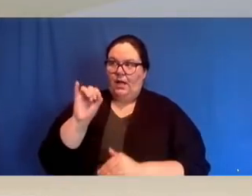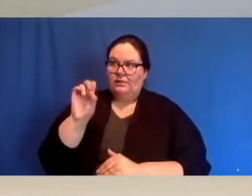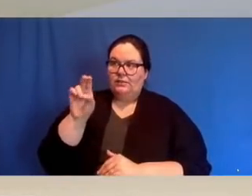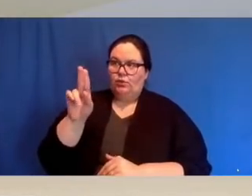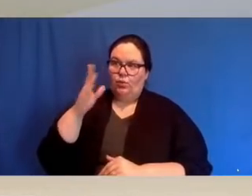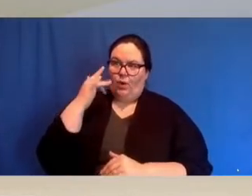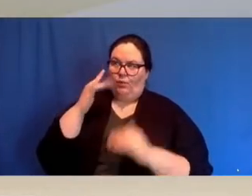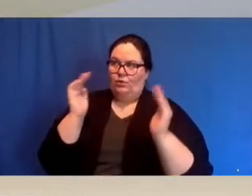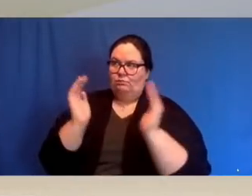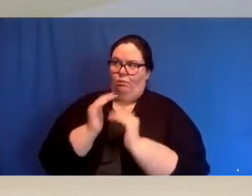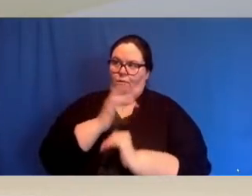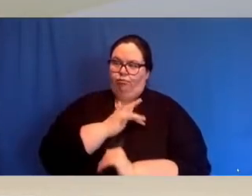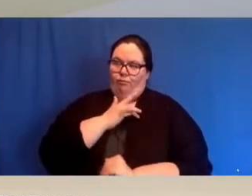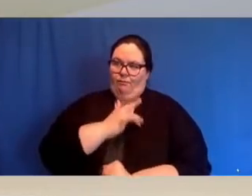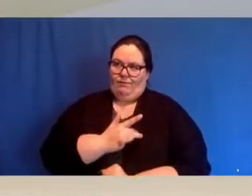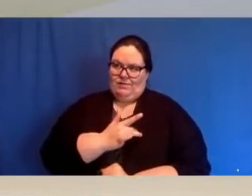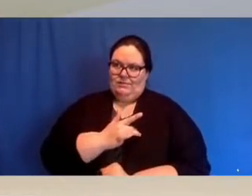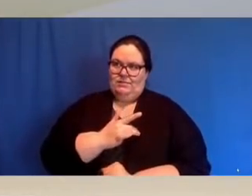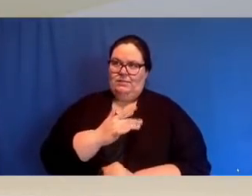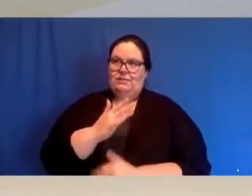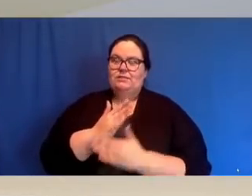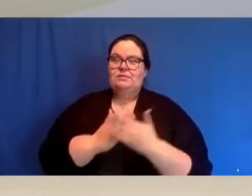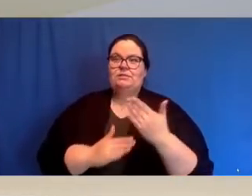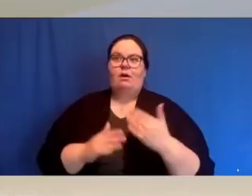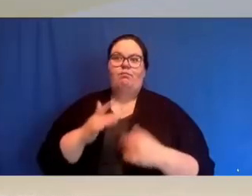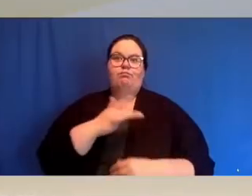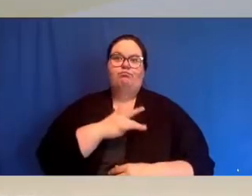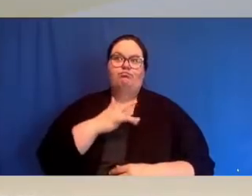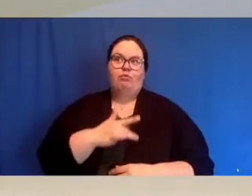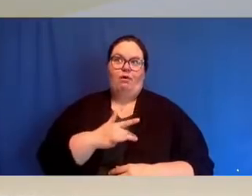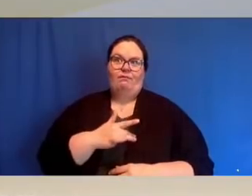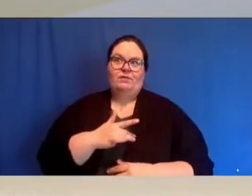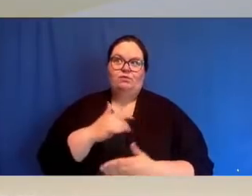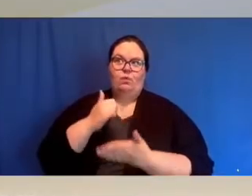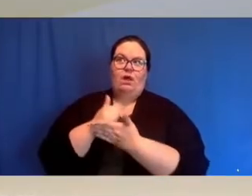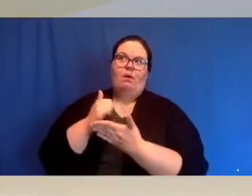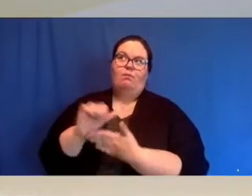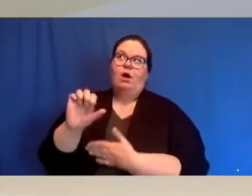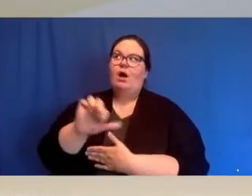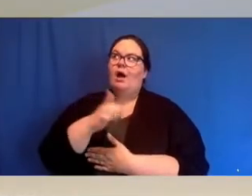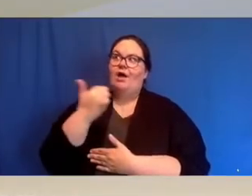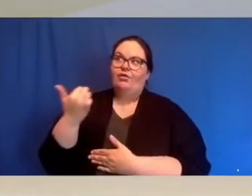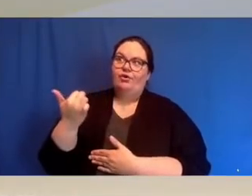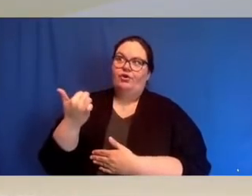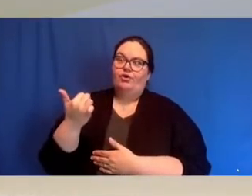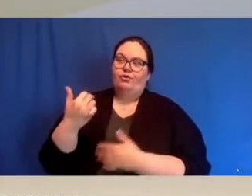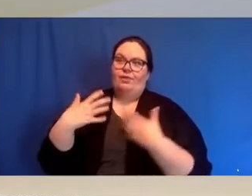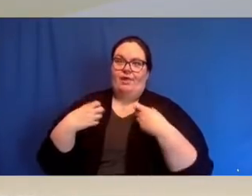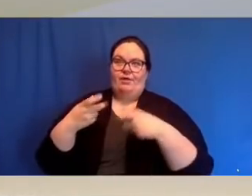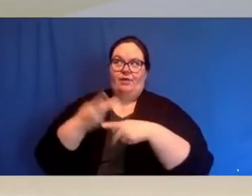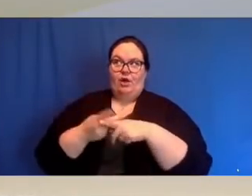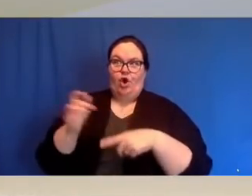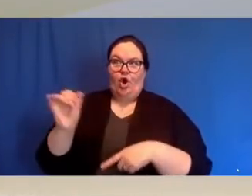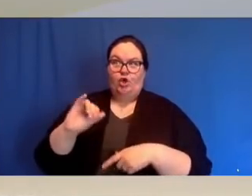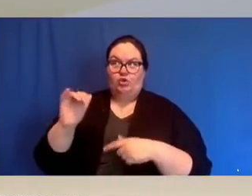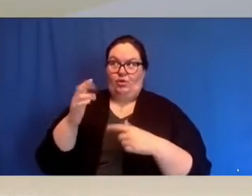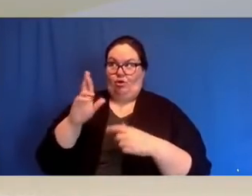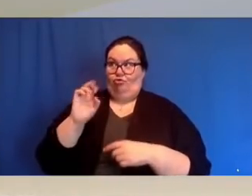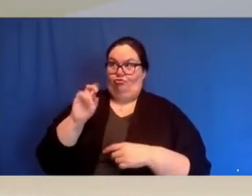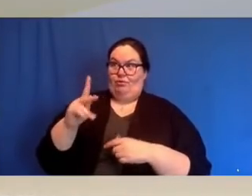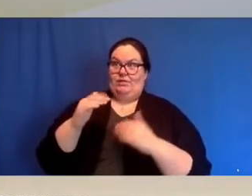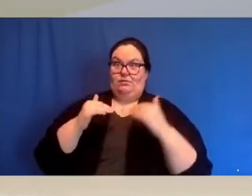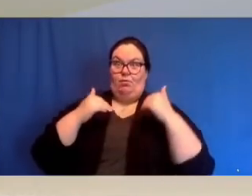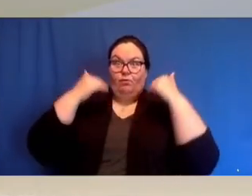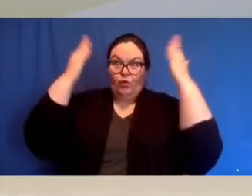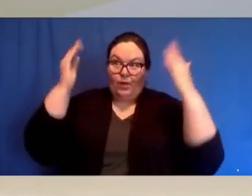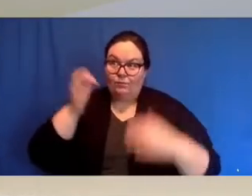size, and some of our sister provinces who help us with other parts of our healthcare are also at risk of being overwhelmed